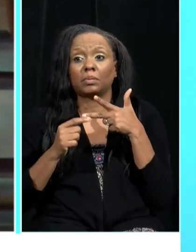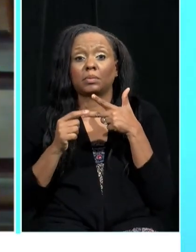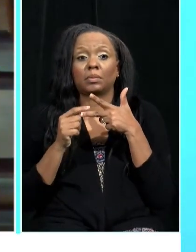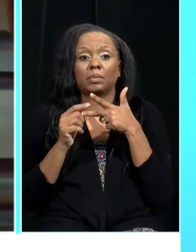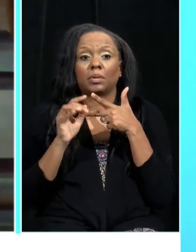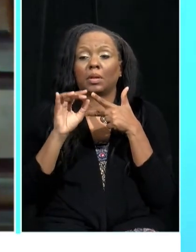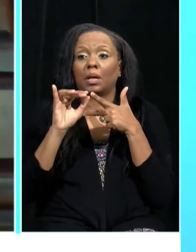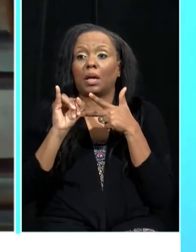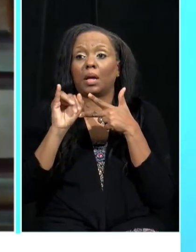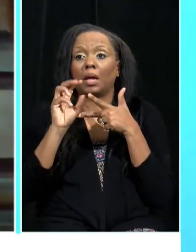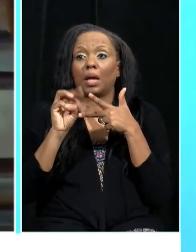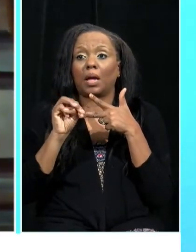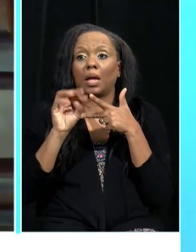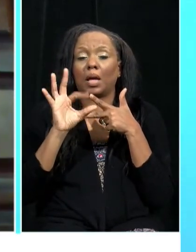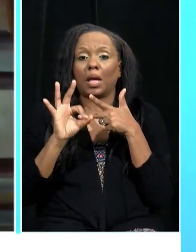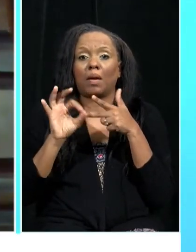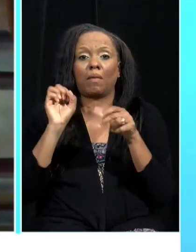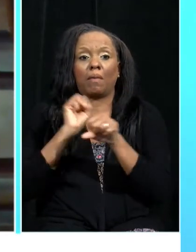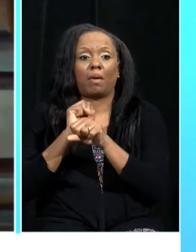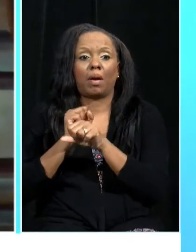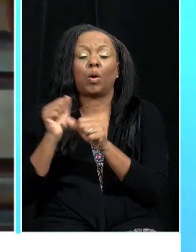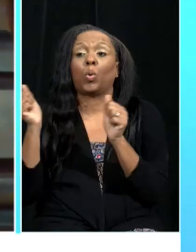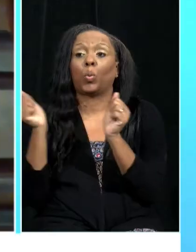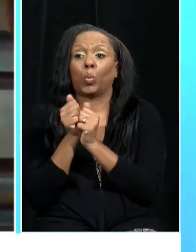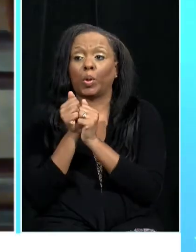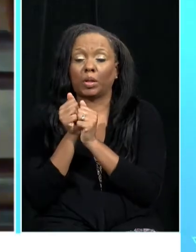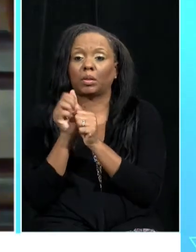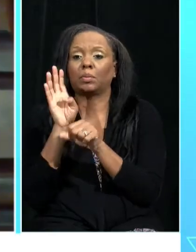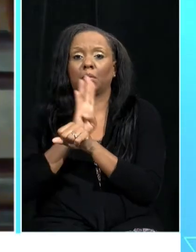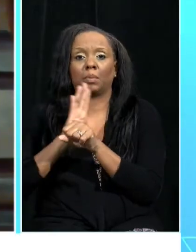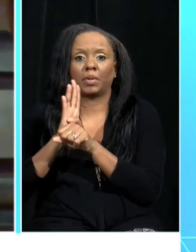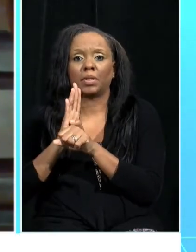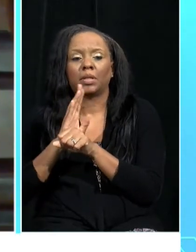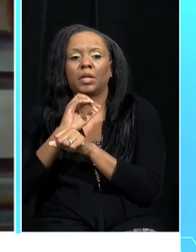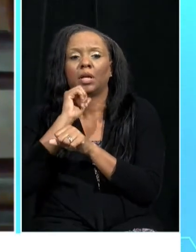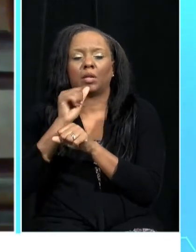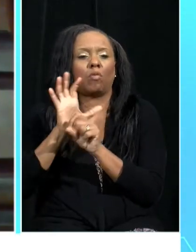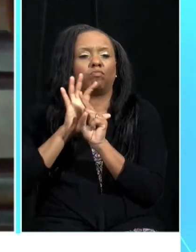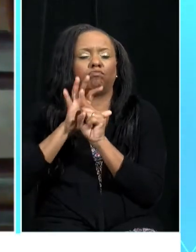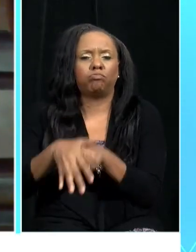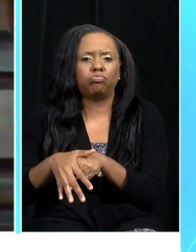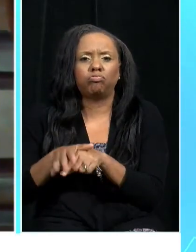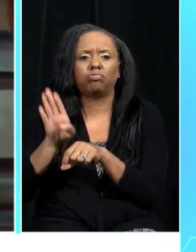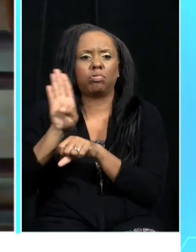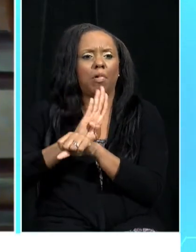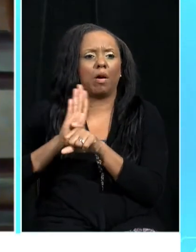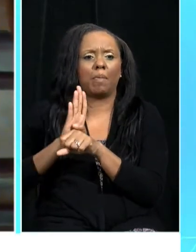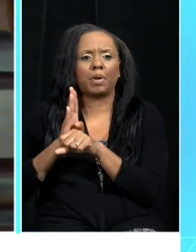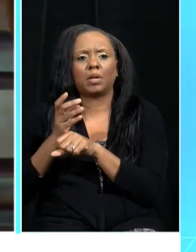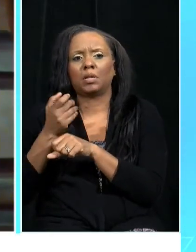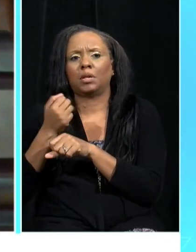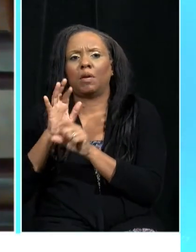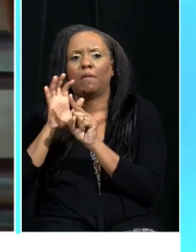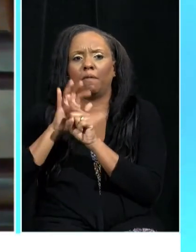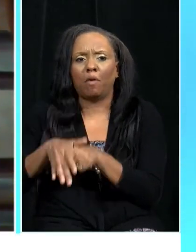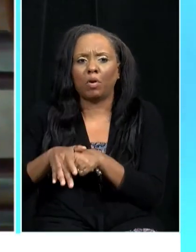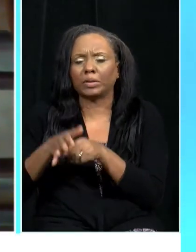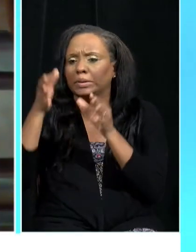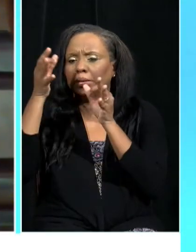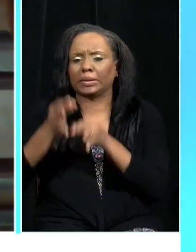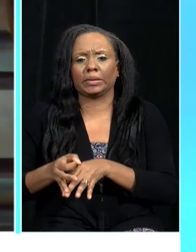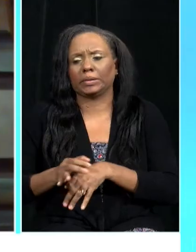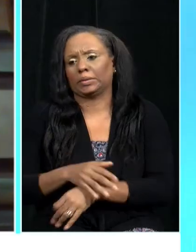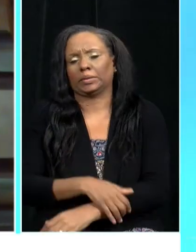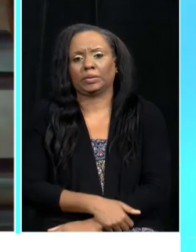really is working in conjunction with Barbados, not that they are monopolizing any decision making process to tell us what to